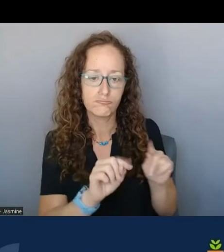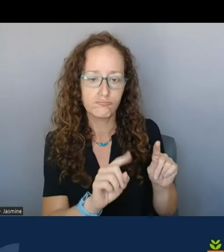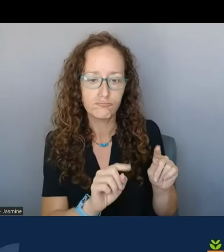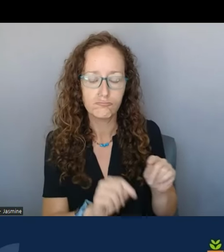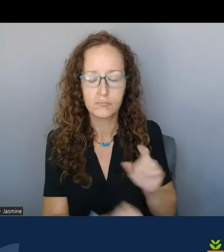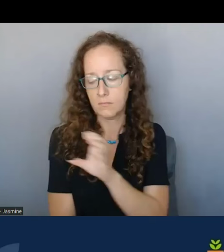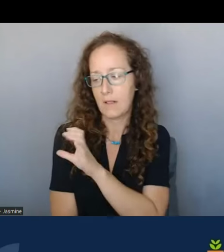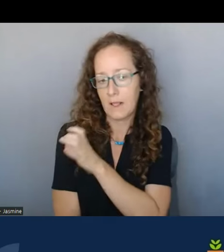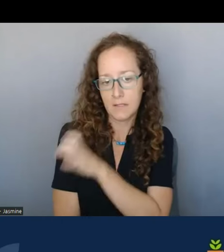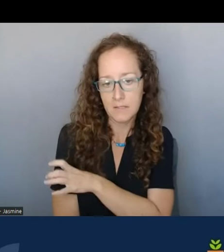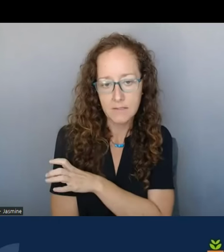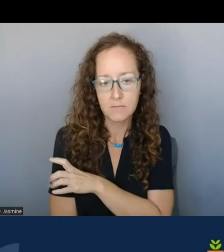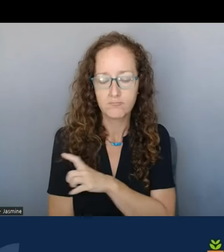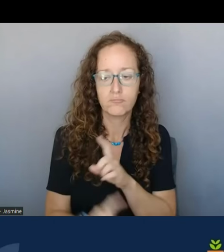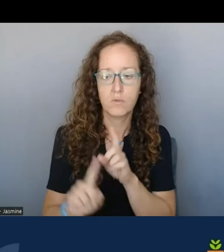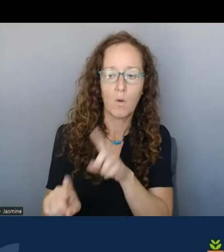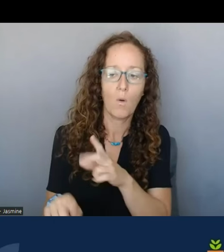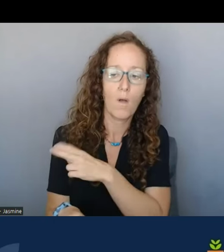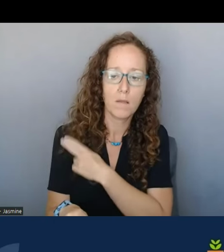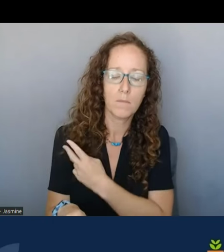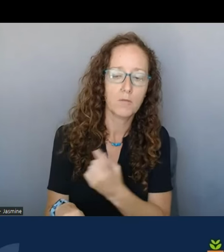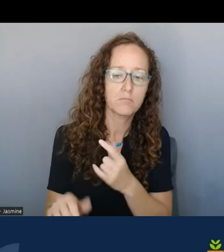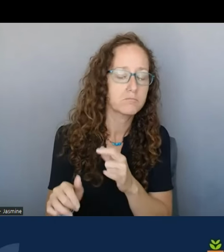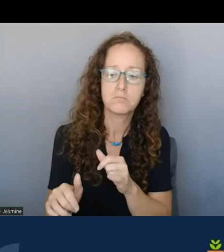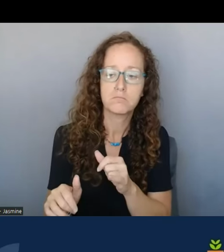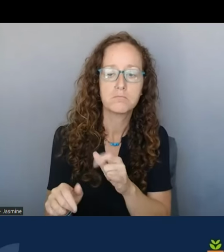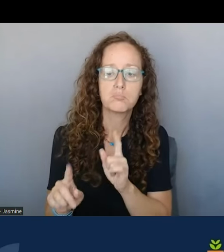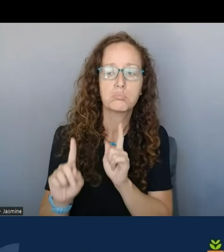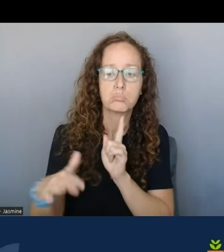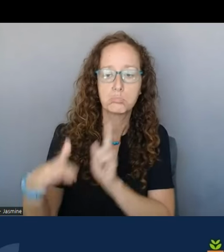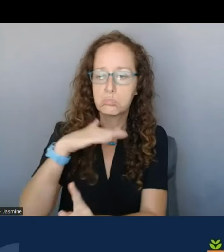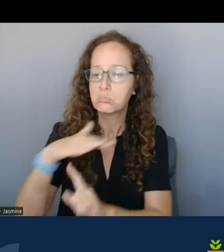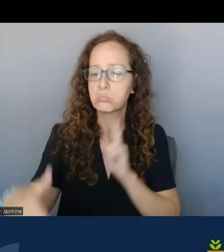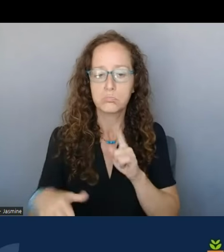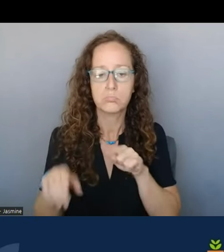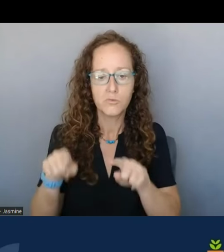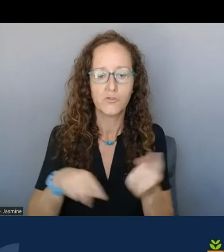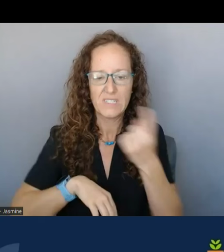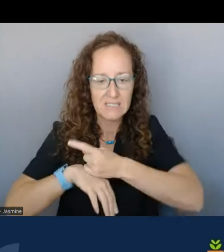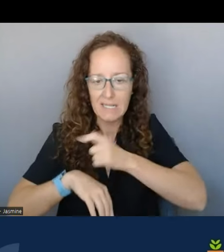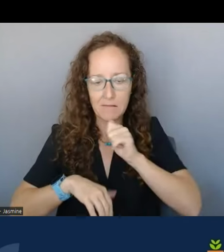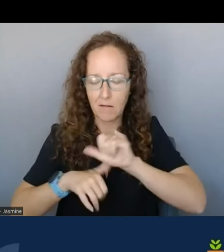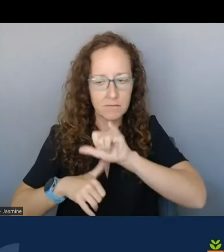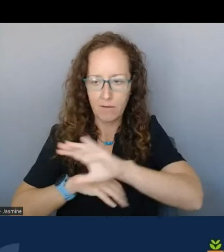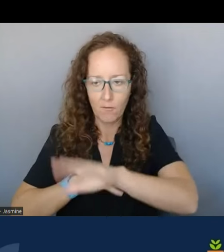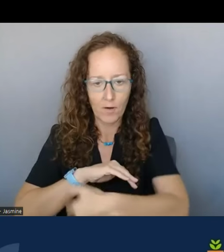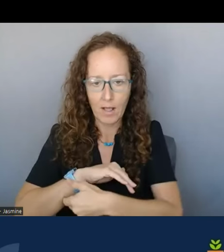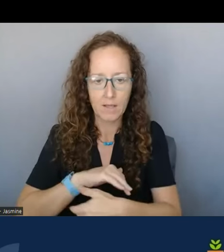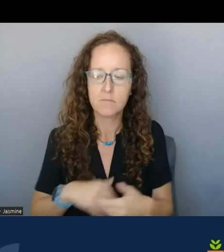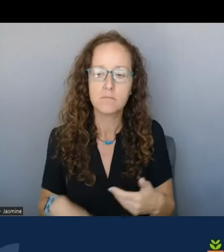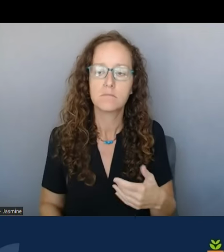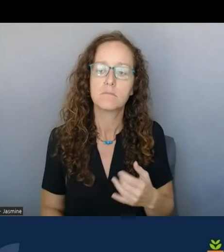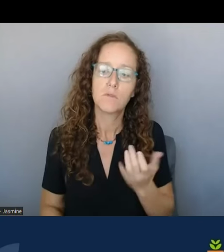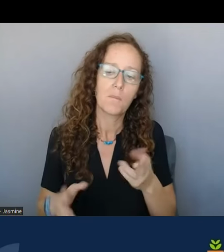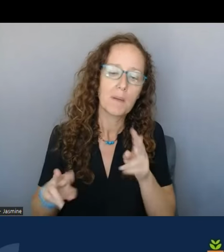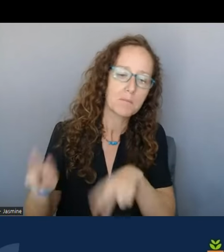outpatient hospital services. Remember, we talked about inpatient. This is outpatient, so when you're under observation in the hospital.